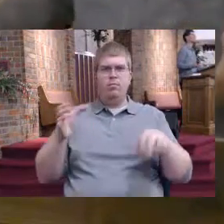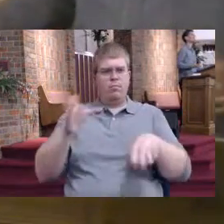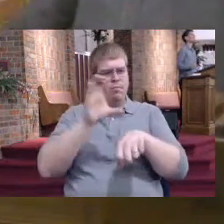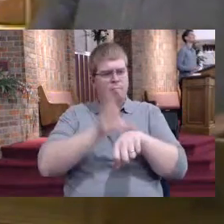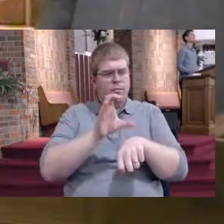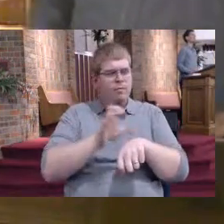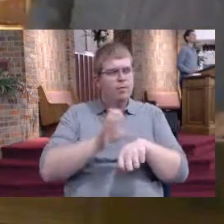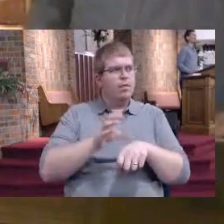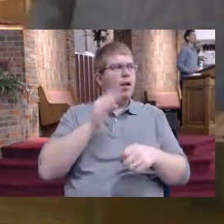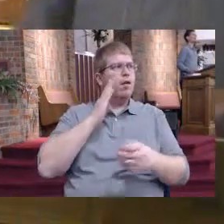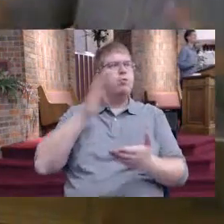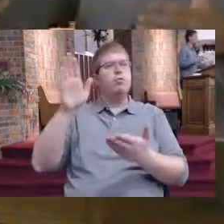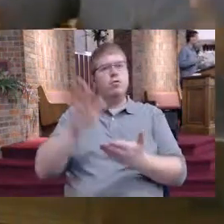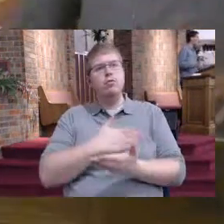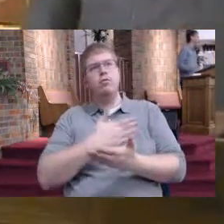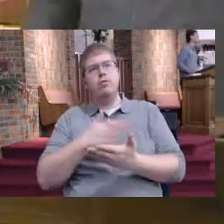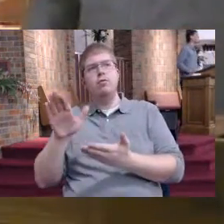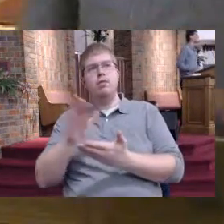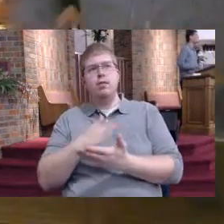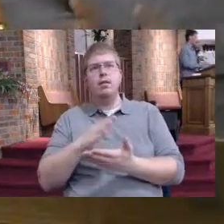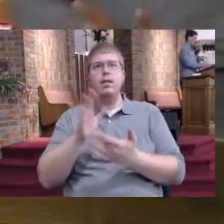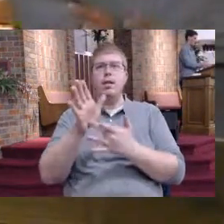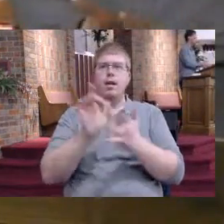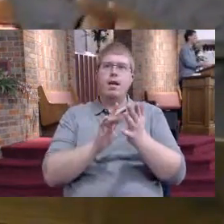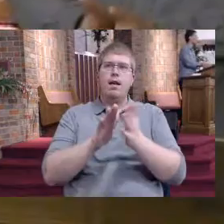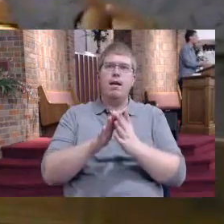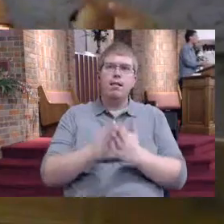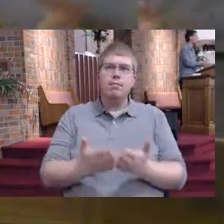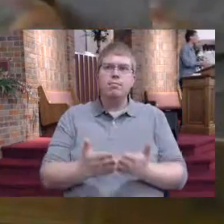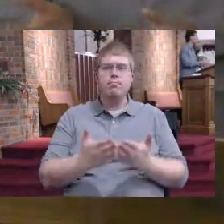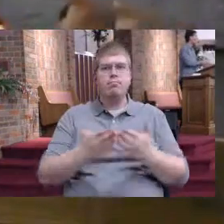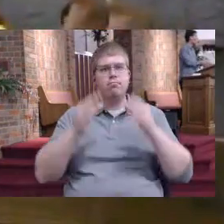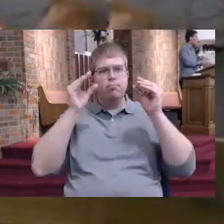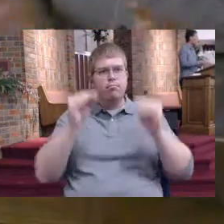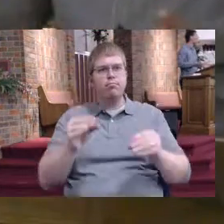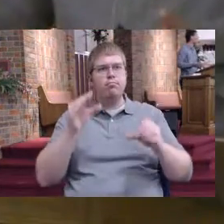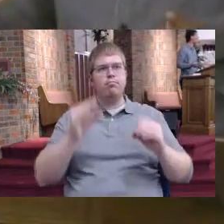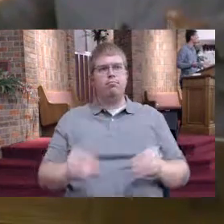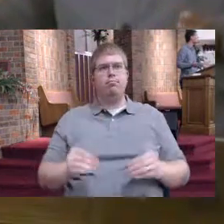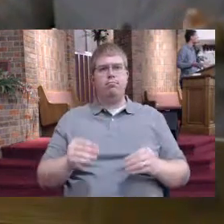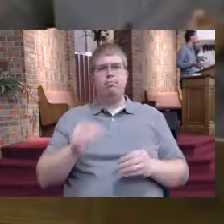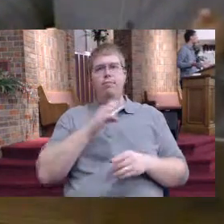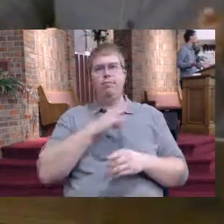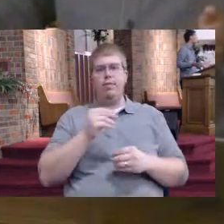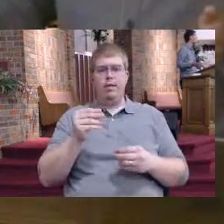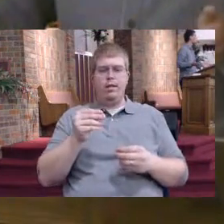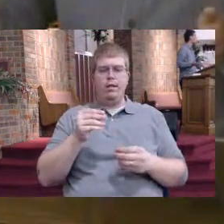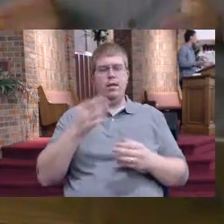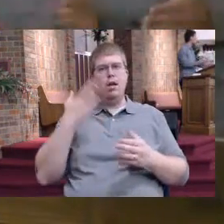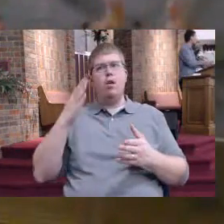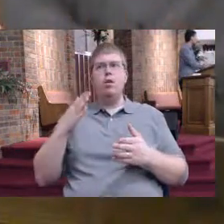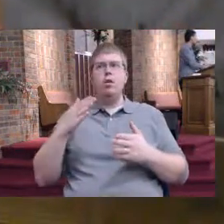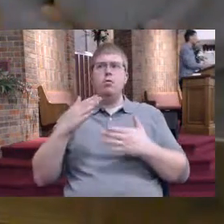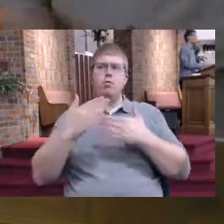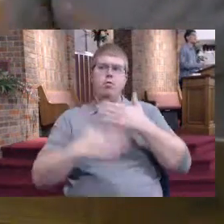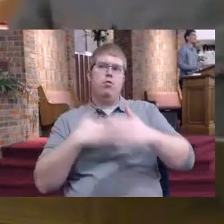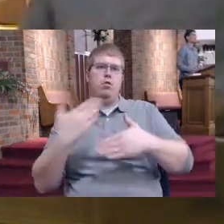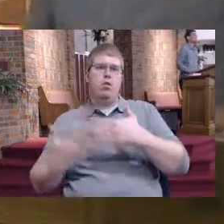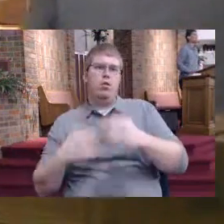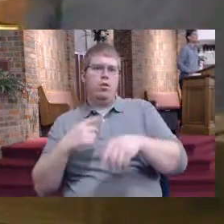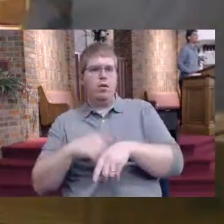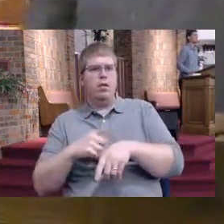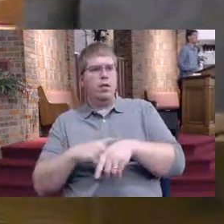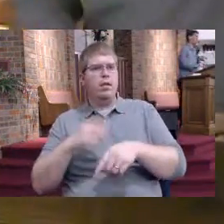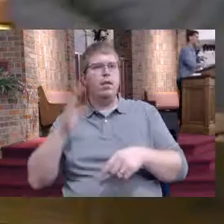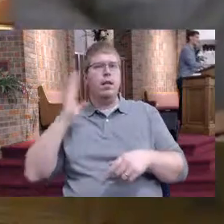songs and then do a Bible lesson and our plan was to, through the weeks, to tell the story of the